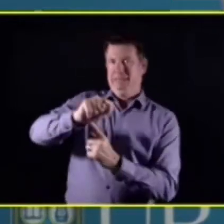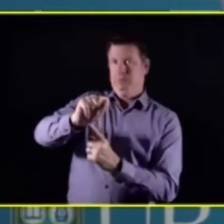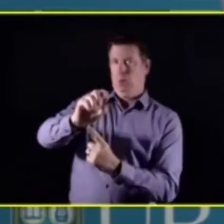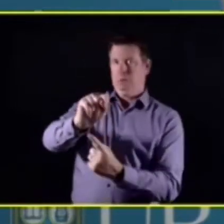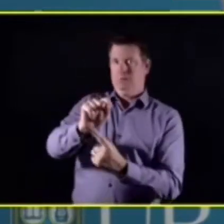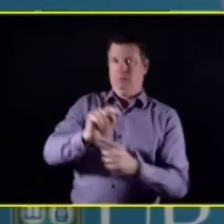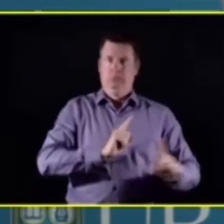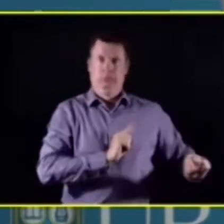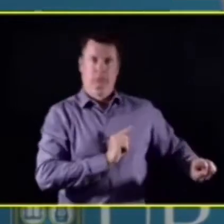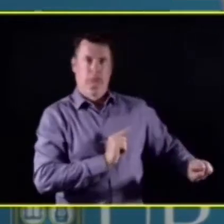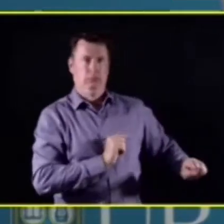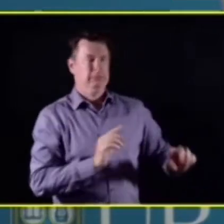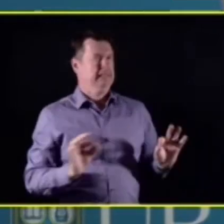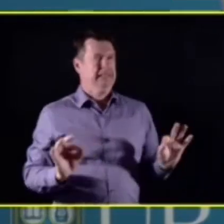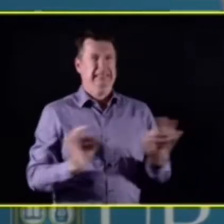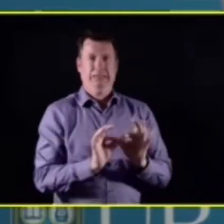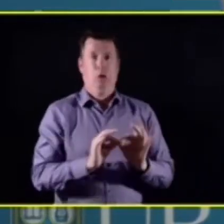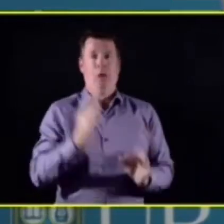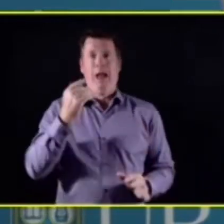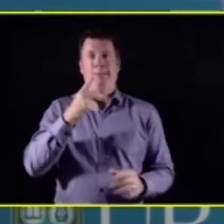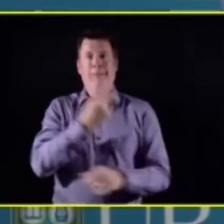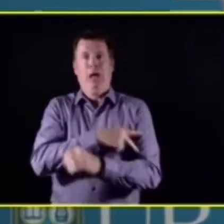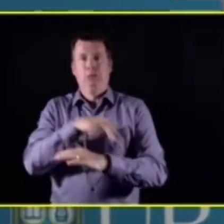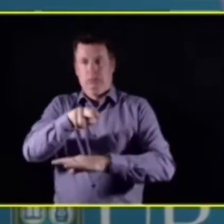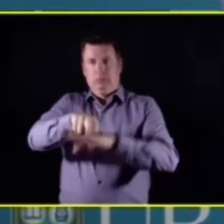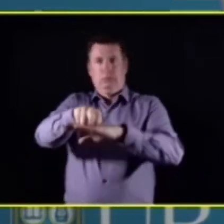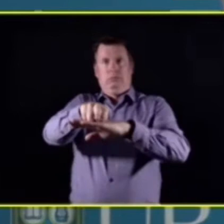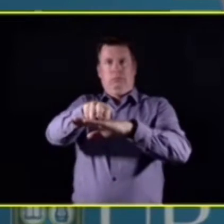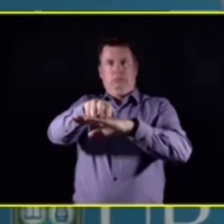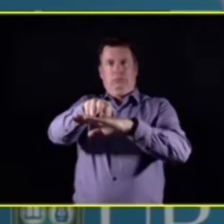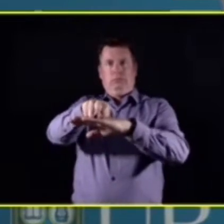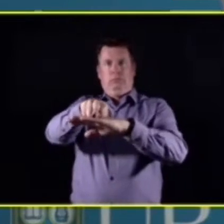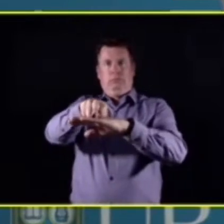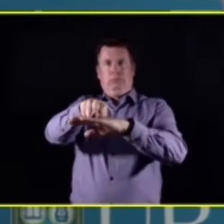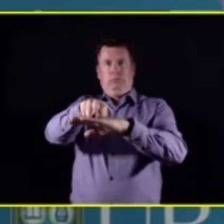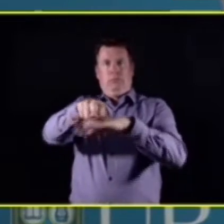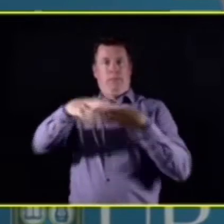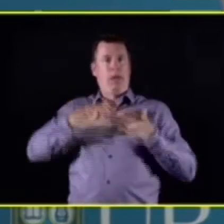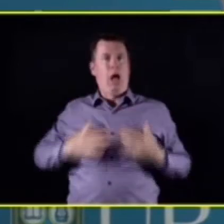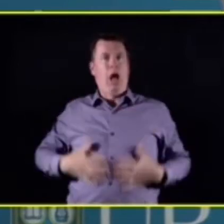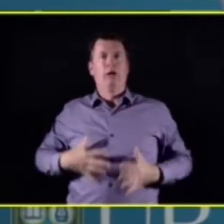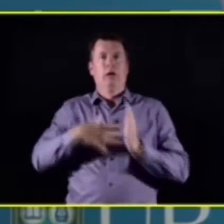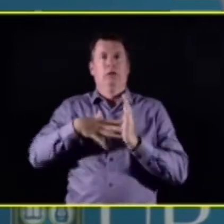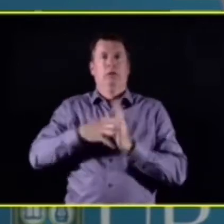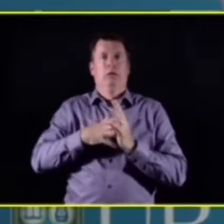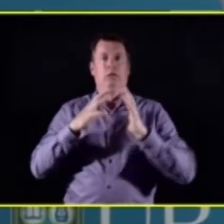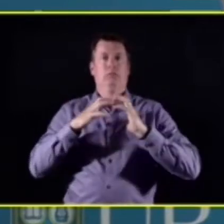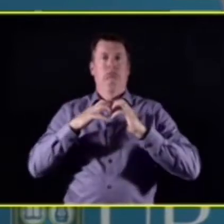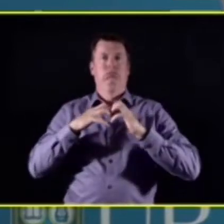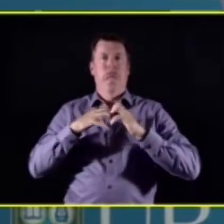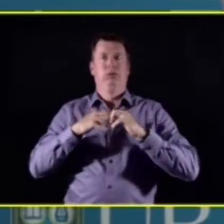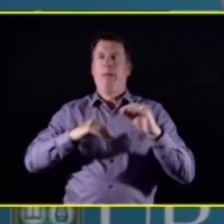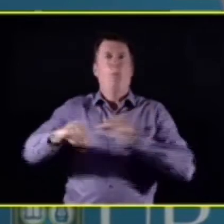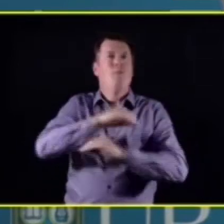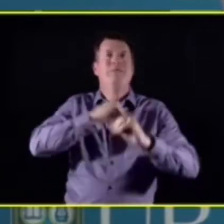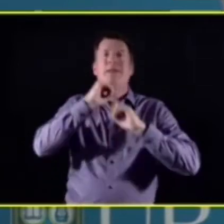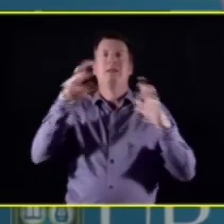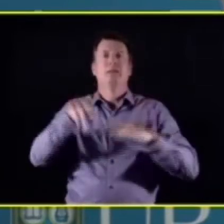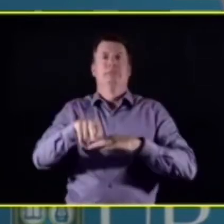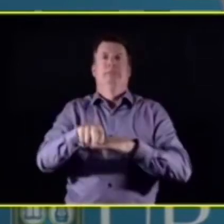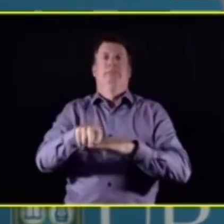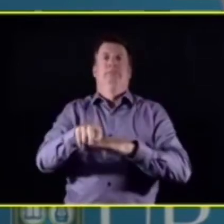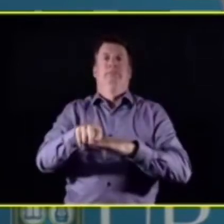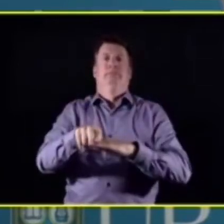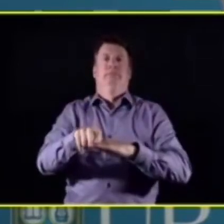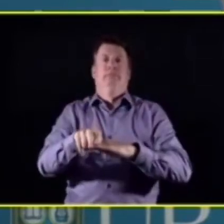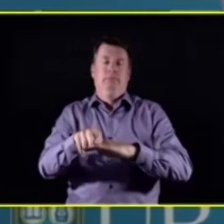So that's been an important. And the other thing that I think has been really valuable is the ability to use telehealth. And I would